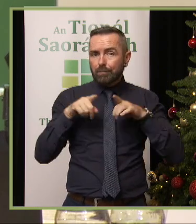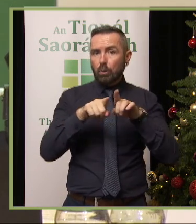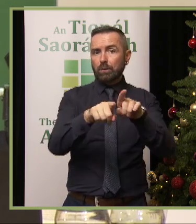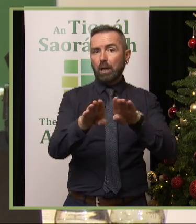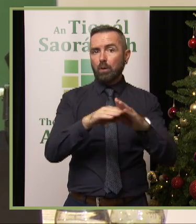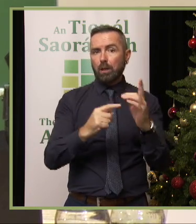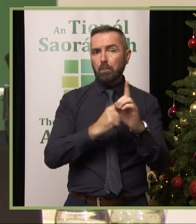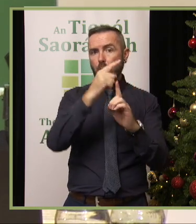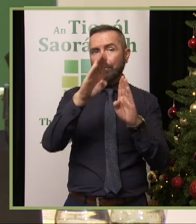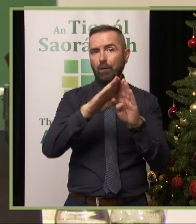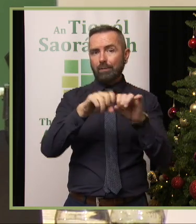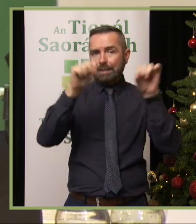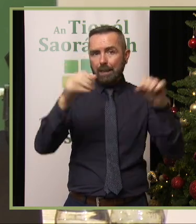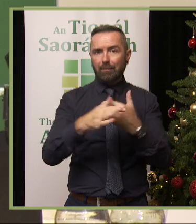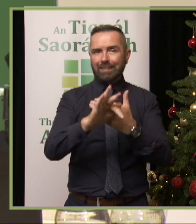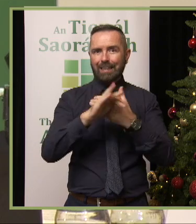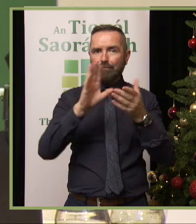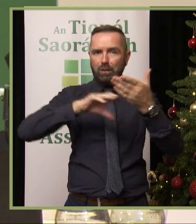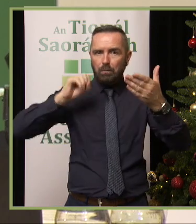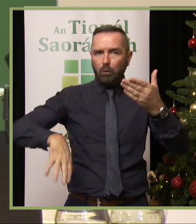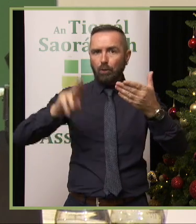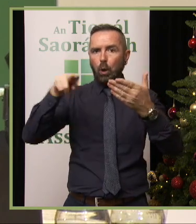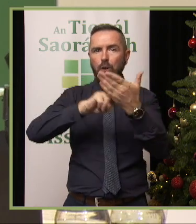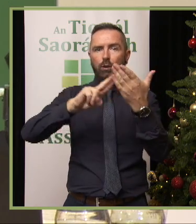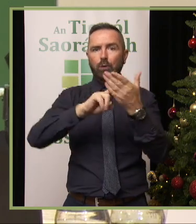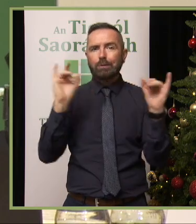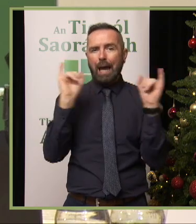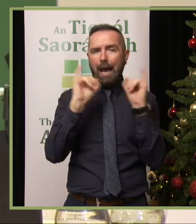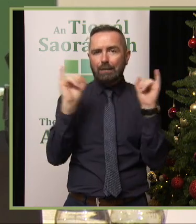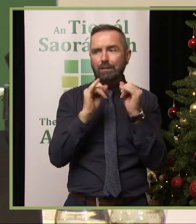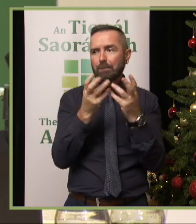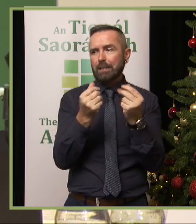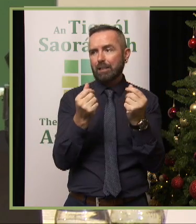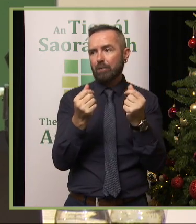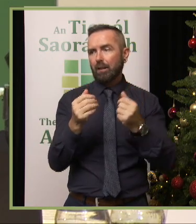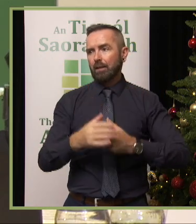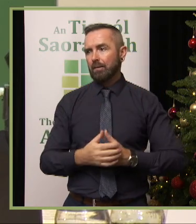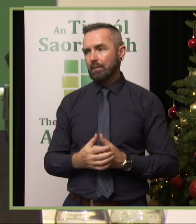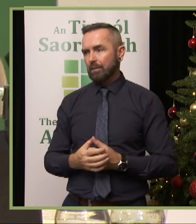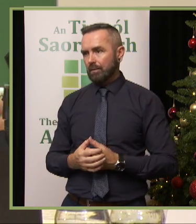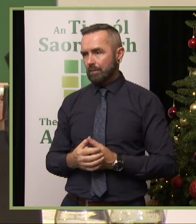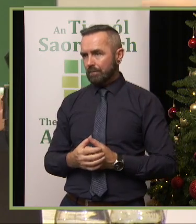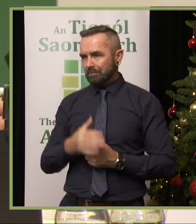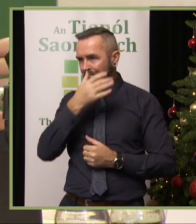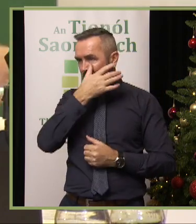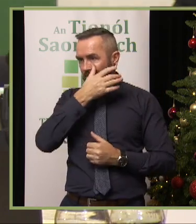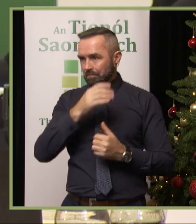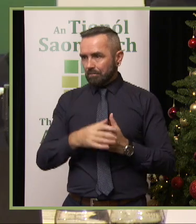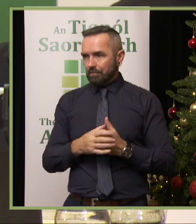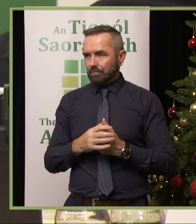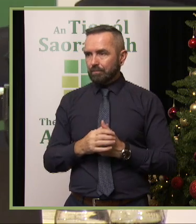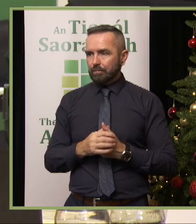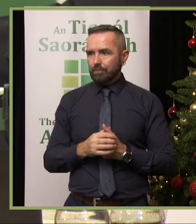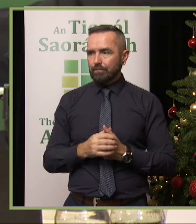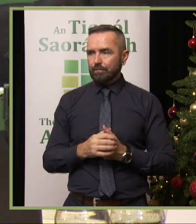improvement of schemes for the safe disposal of unused hazardous materials as well as their containers. Thank you, Tim. Let's give that to Cathal. I think